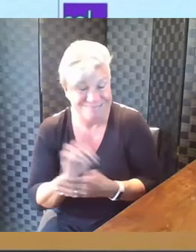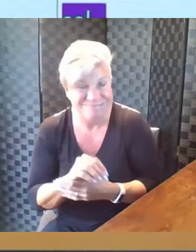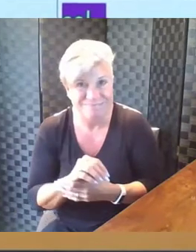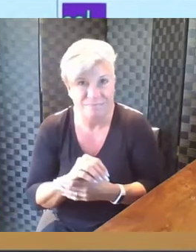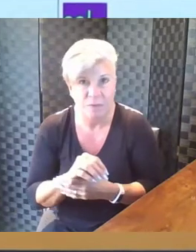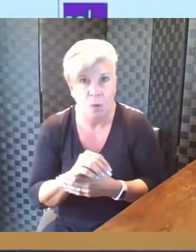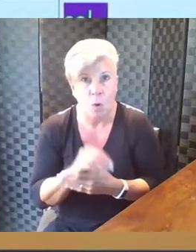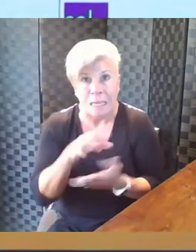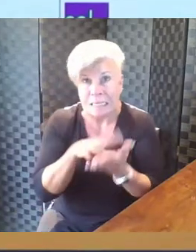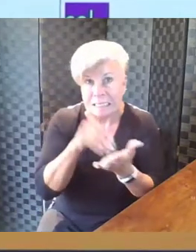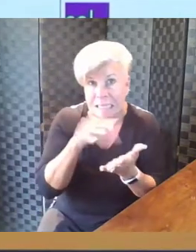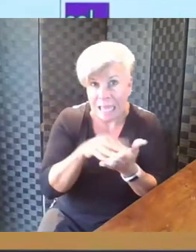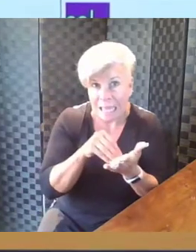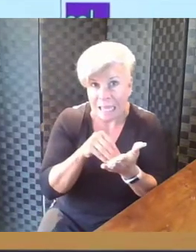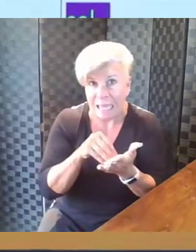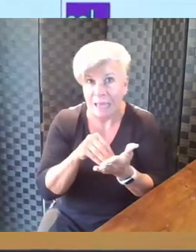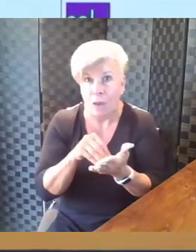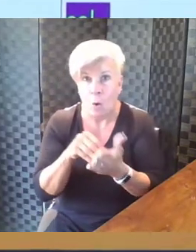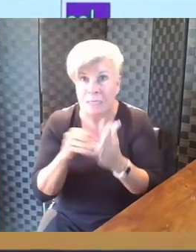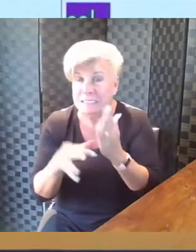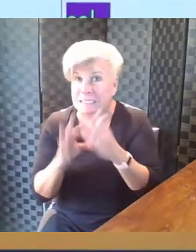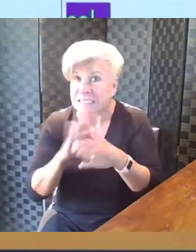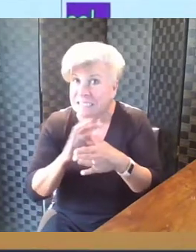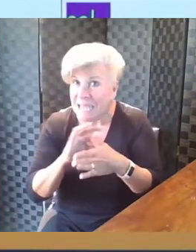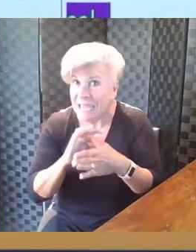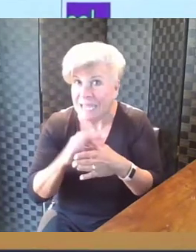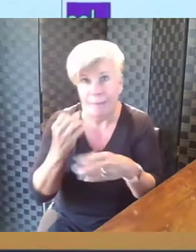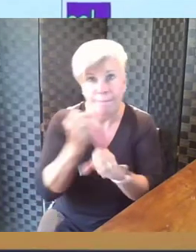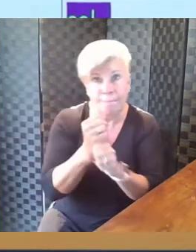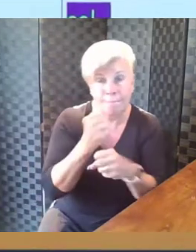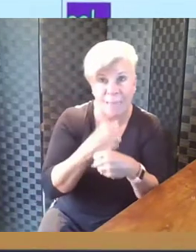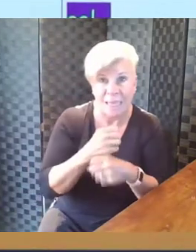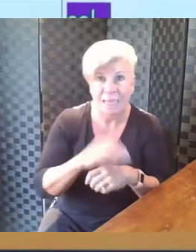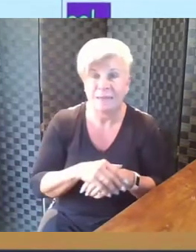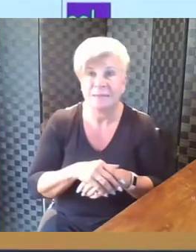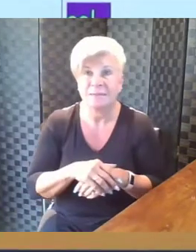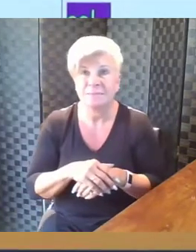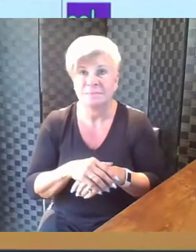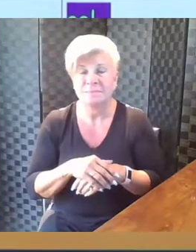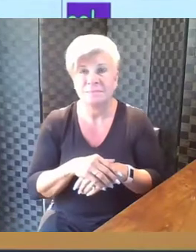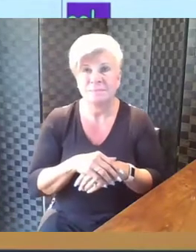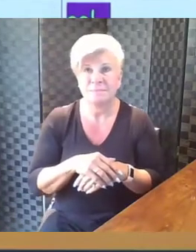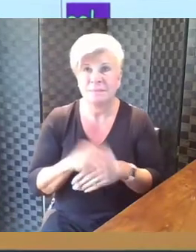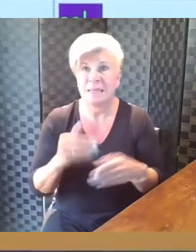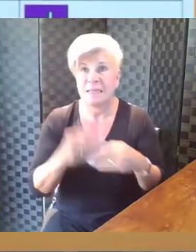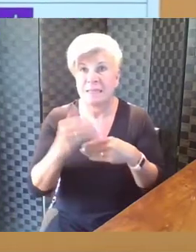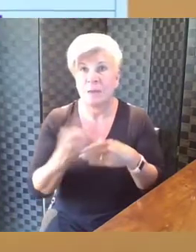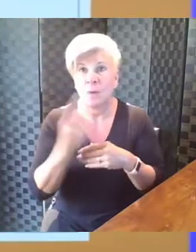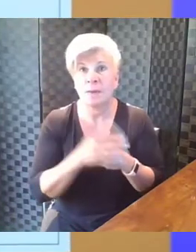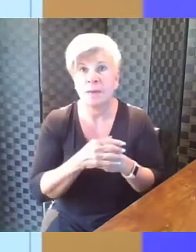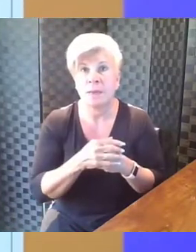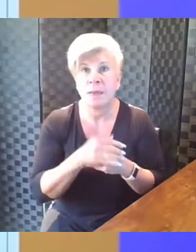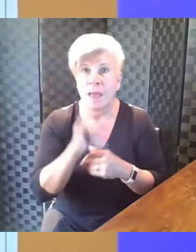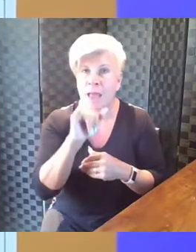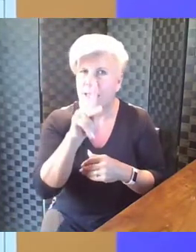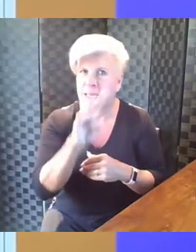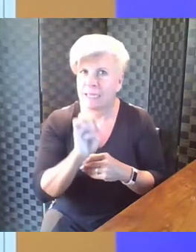What about take or stake or make? Let's go to the next box.